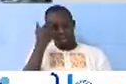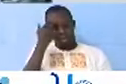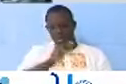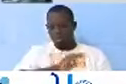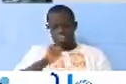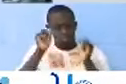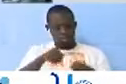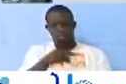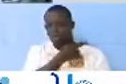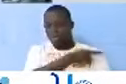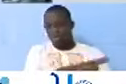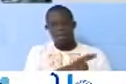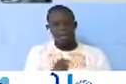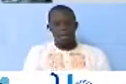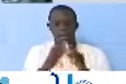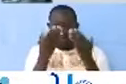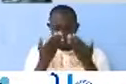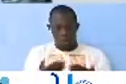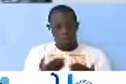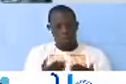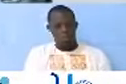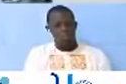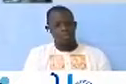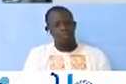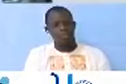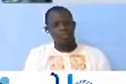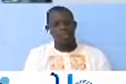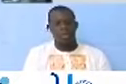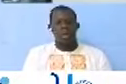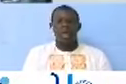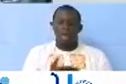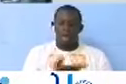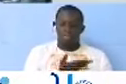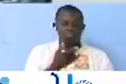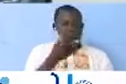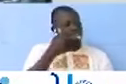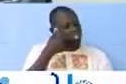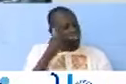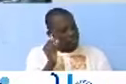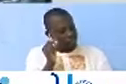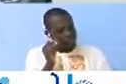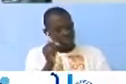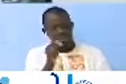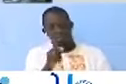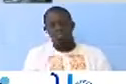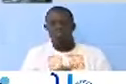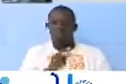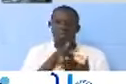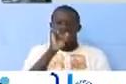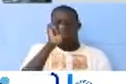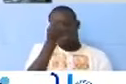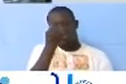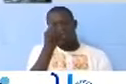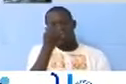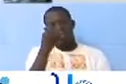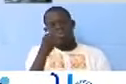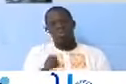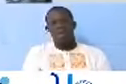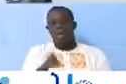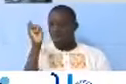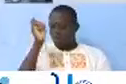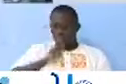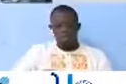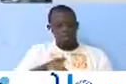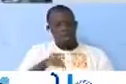to resign. As for now, whether it's pleasant or